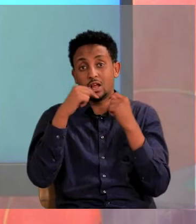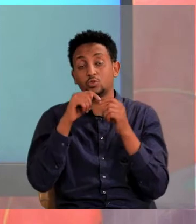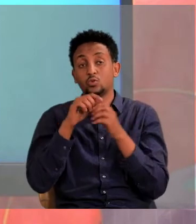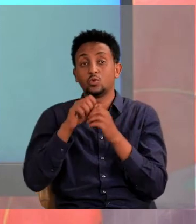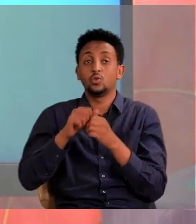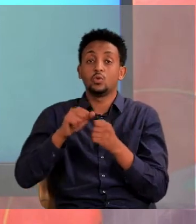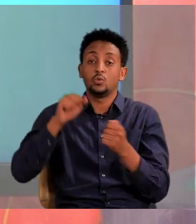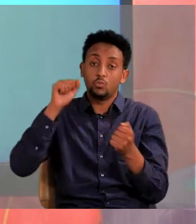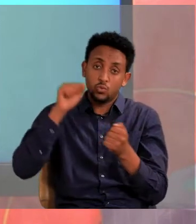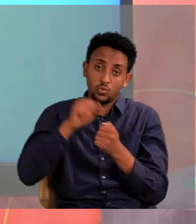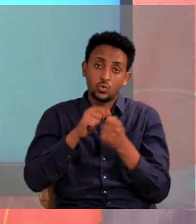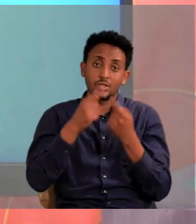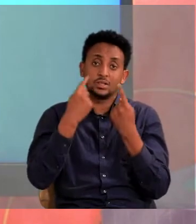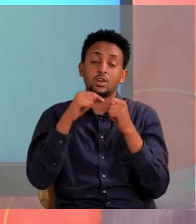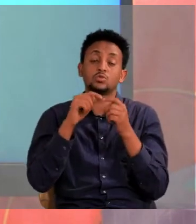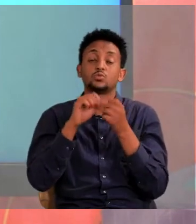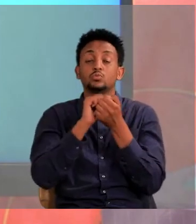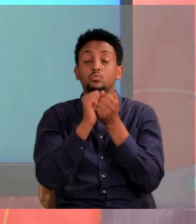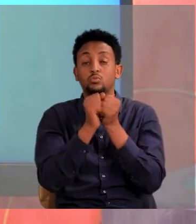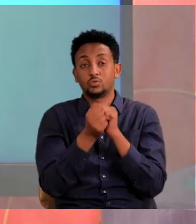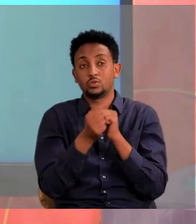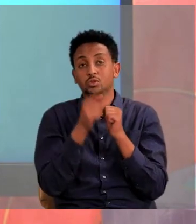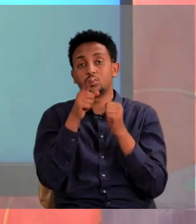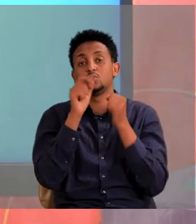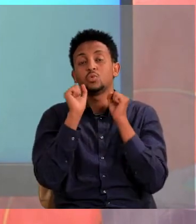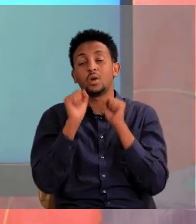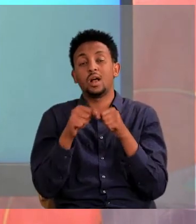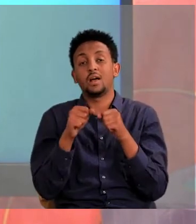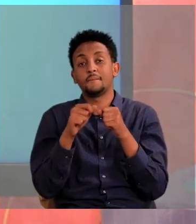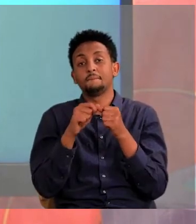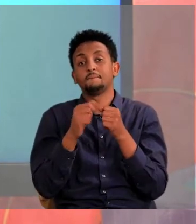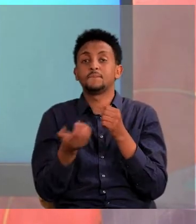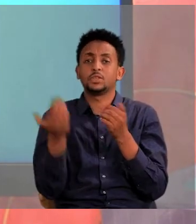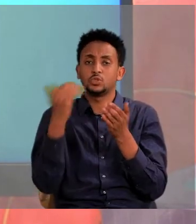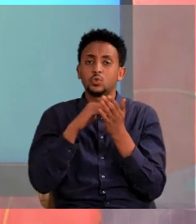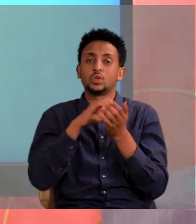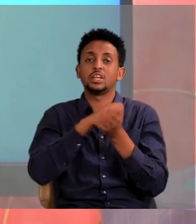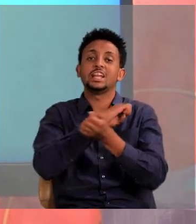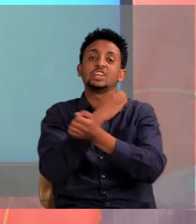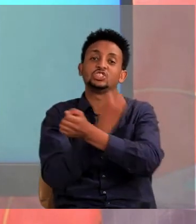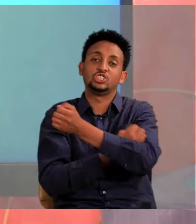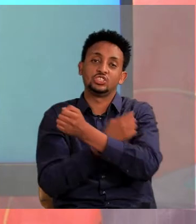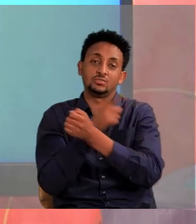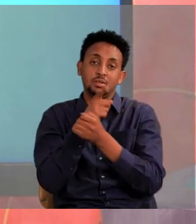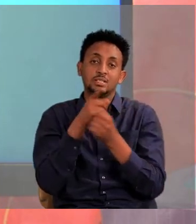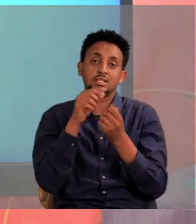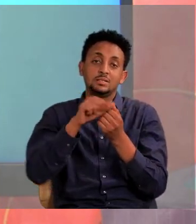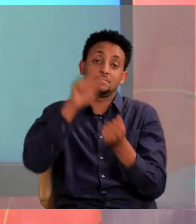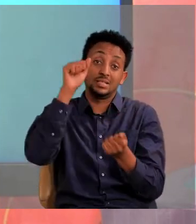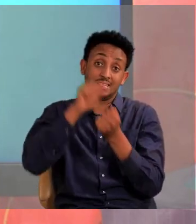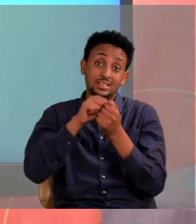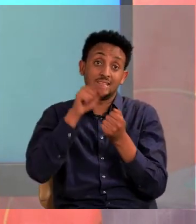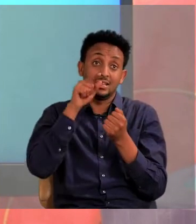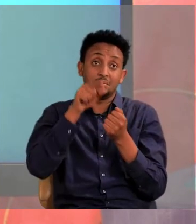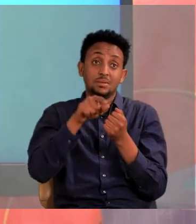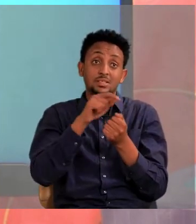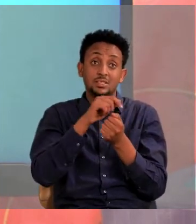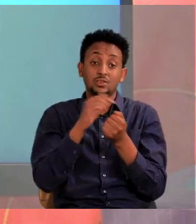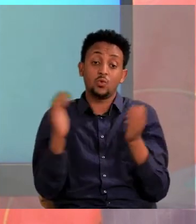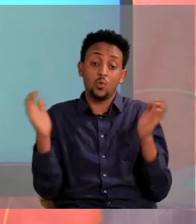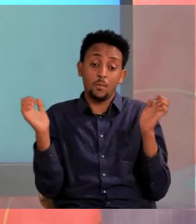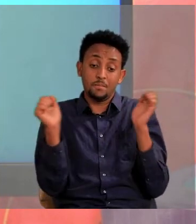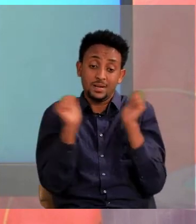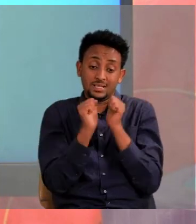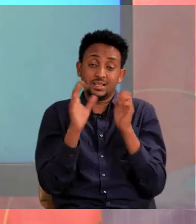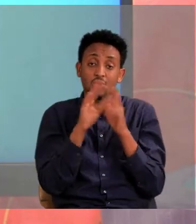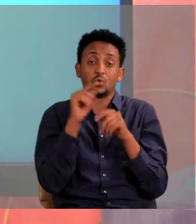pull this or try to compress this, you can restore energy. on those springs. As you store or as you compress